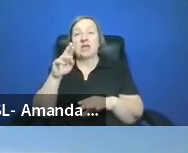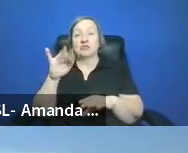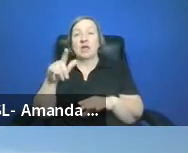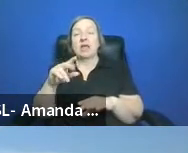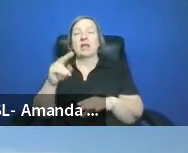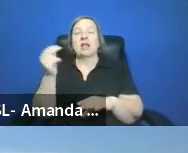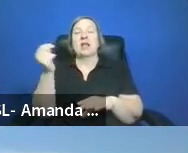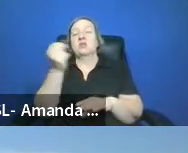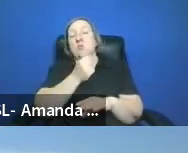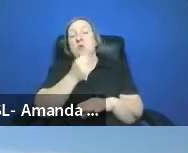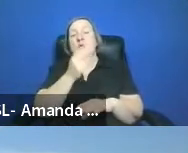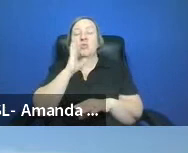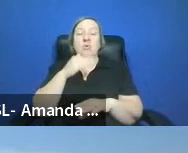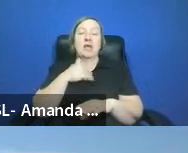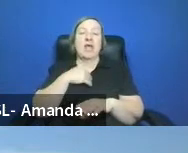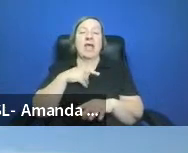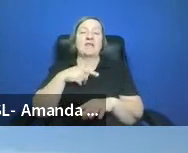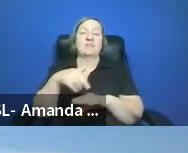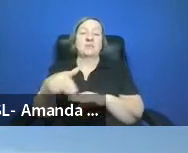have pedestrians.